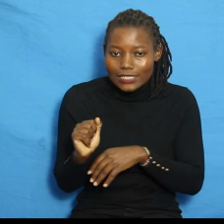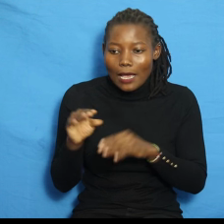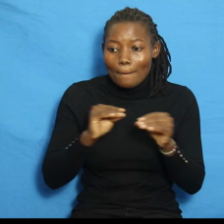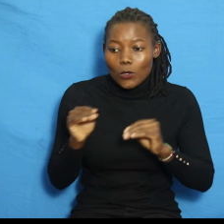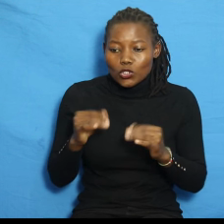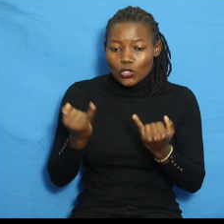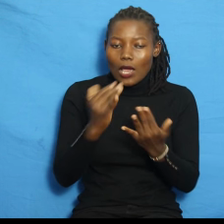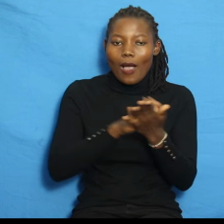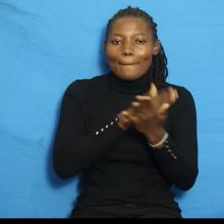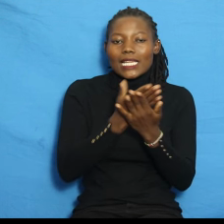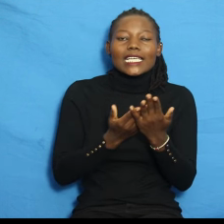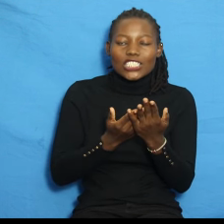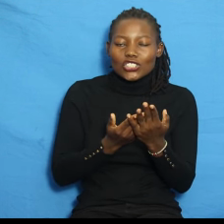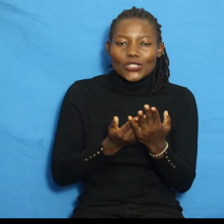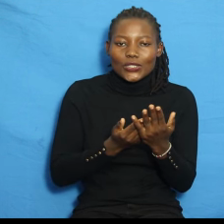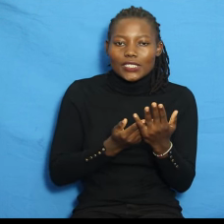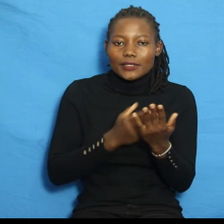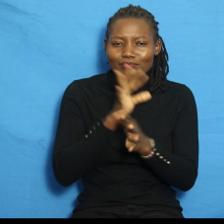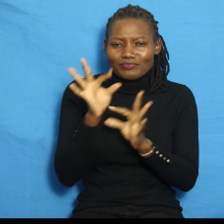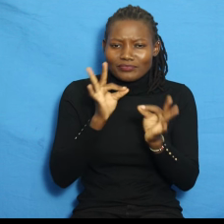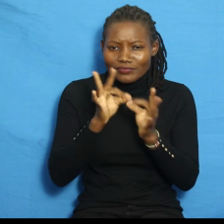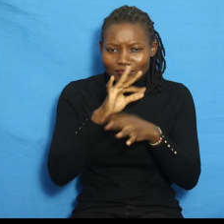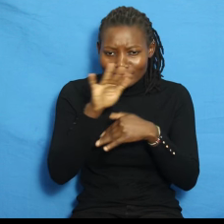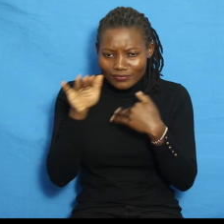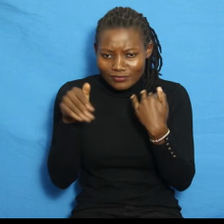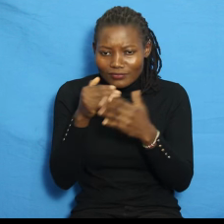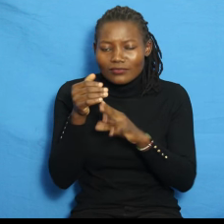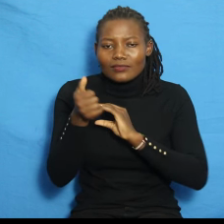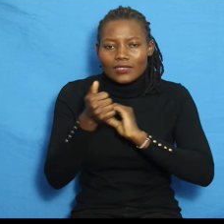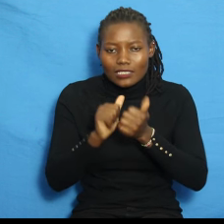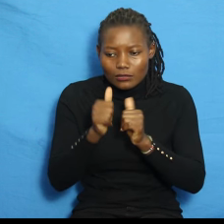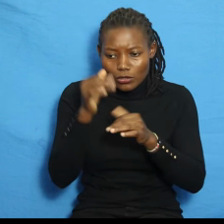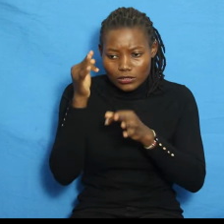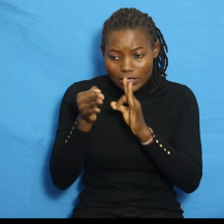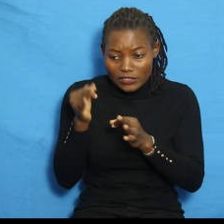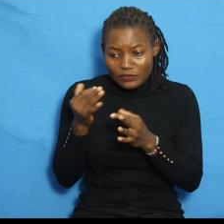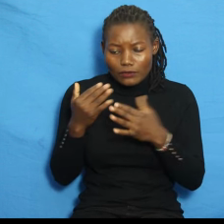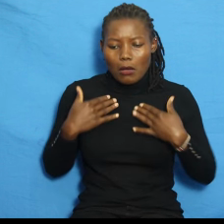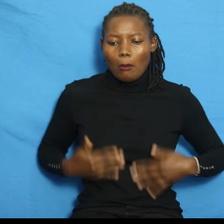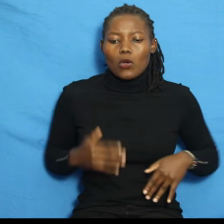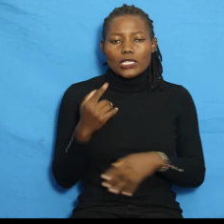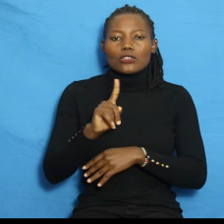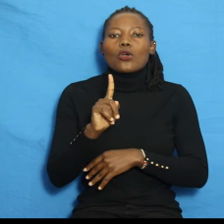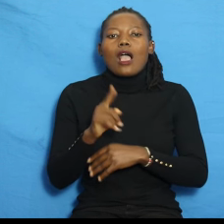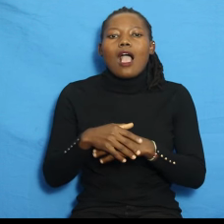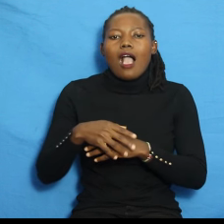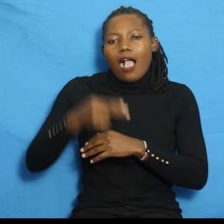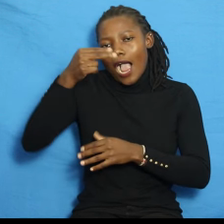Application in projectile motion is actually all in sports, even if it's your body, high